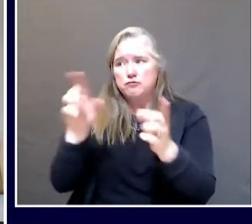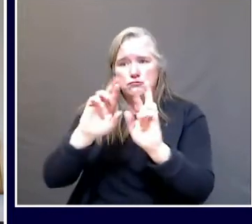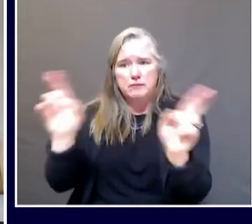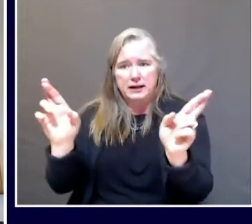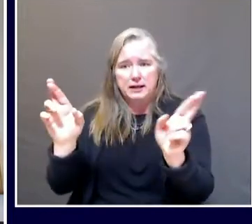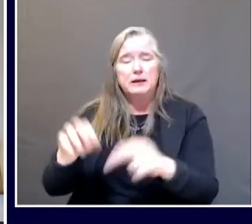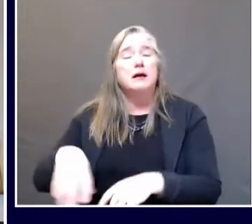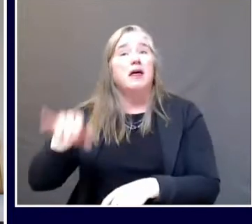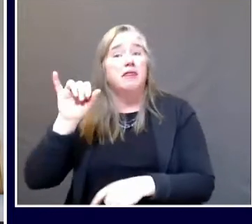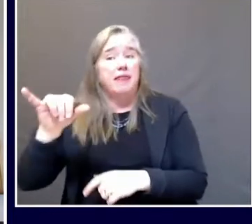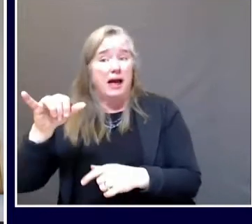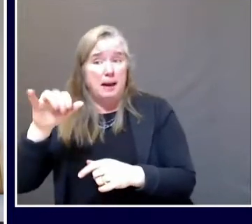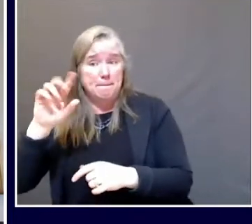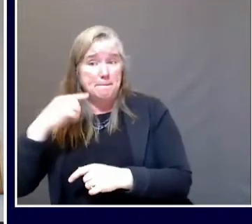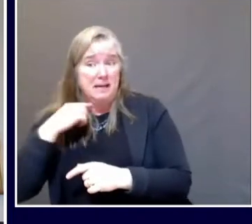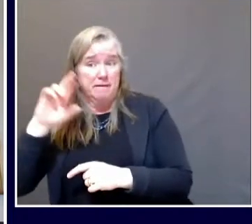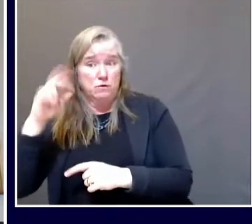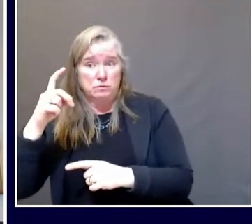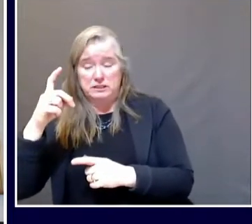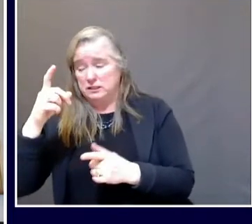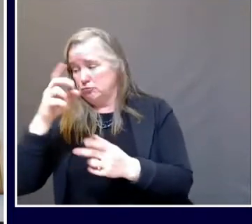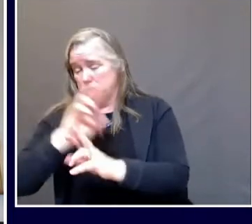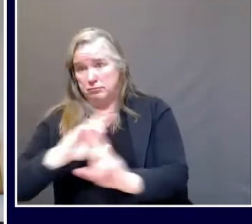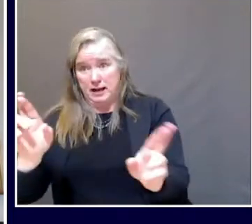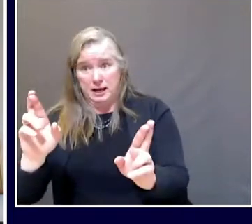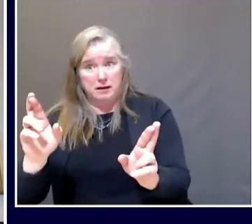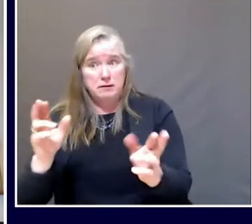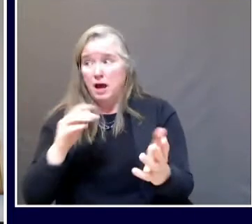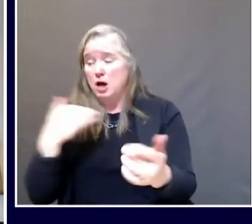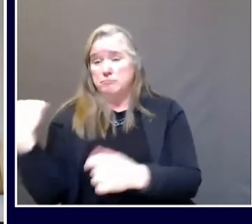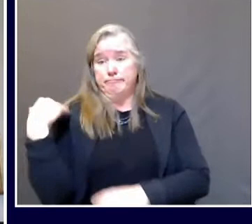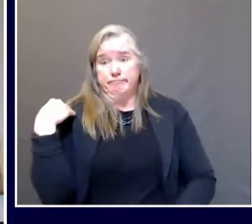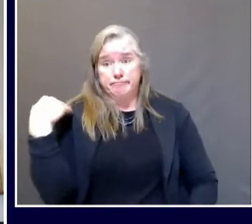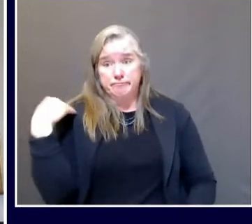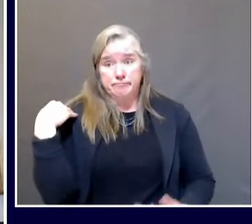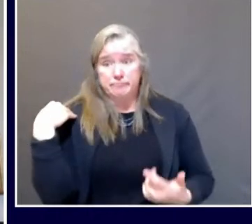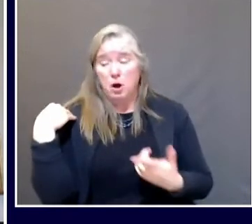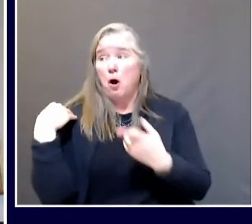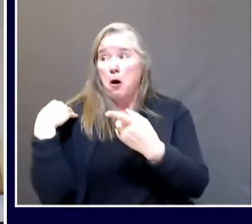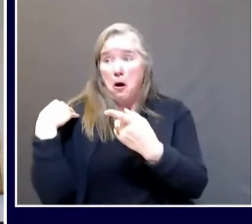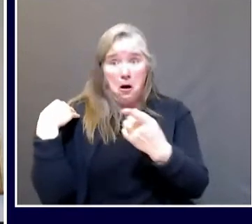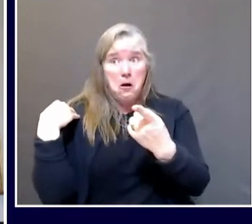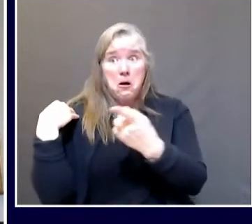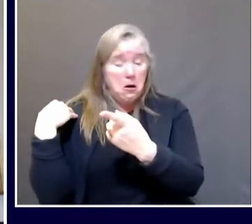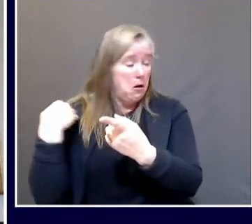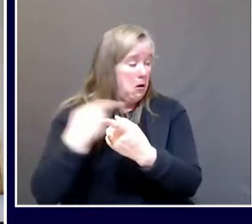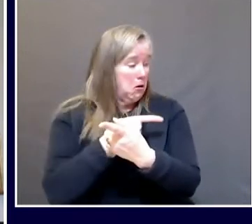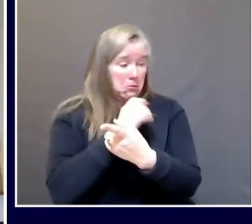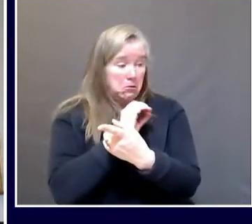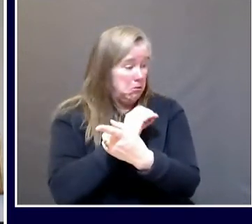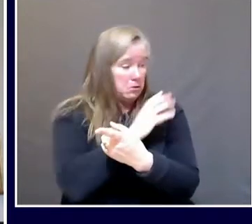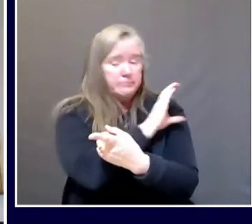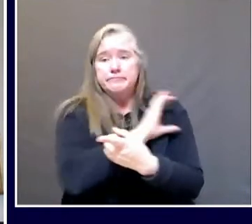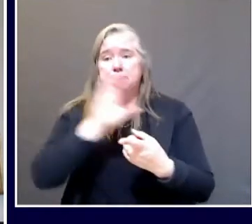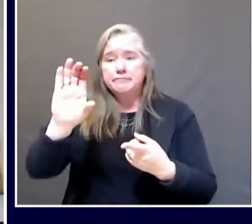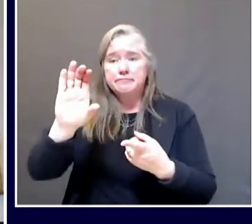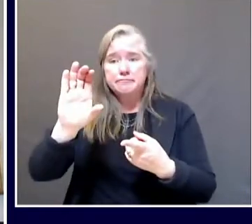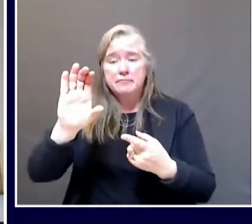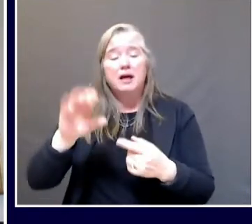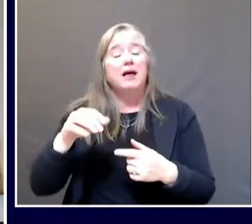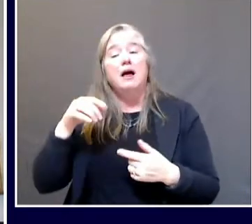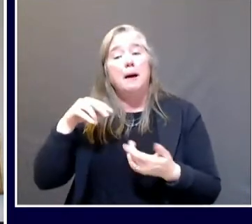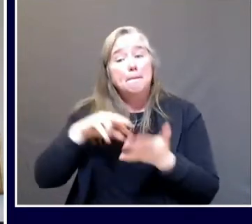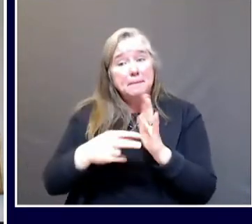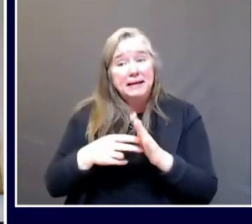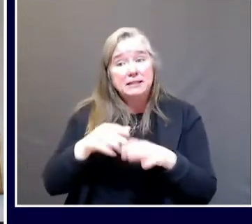were not slated for use. I want to be clear, this will not slow down anybody. Indeed, it's the opposite. This will speed up